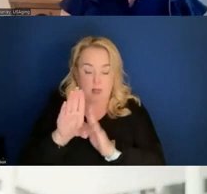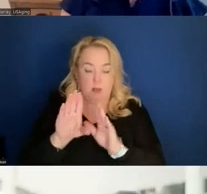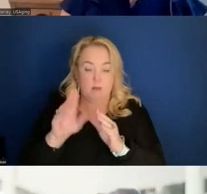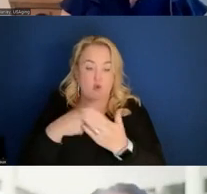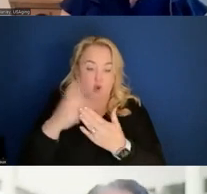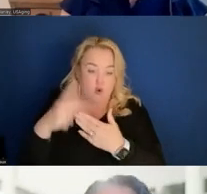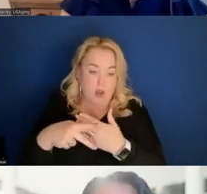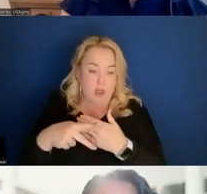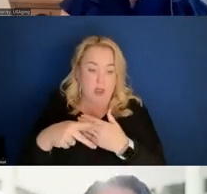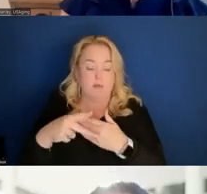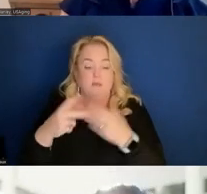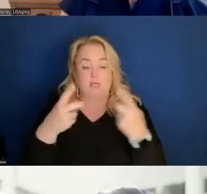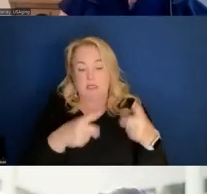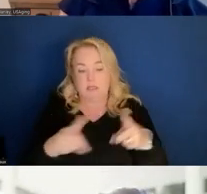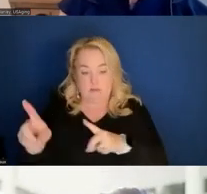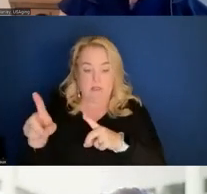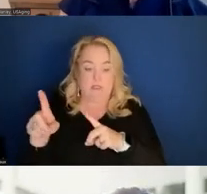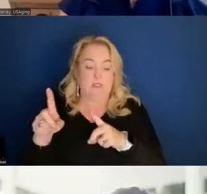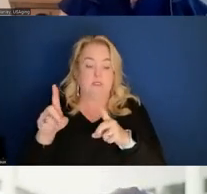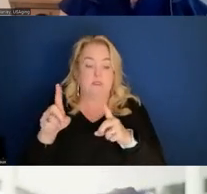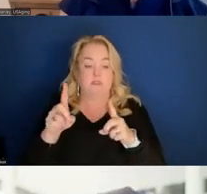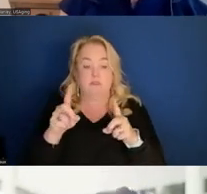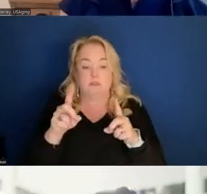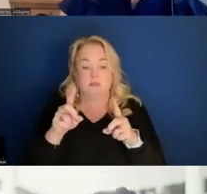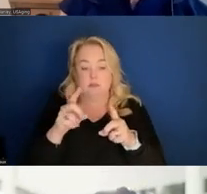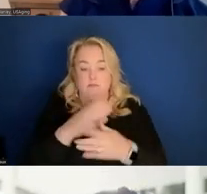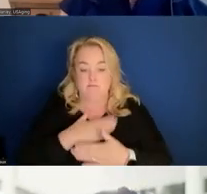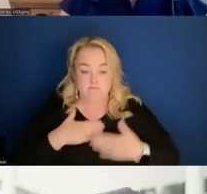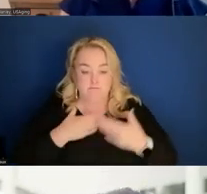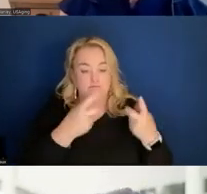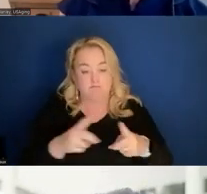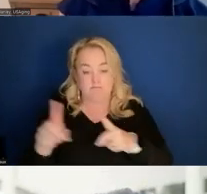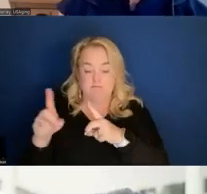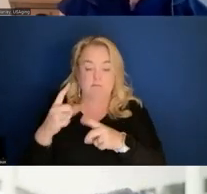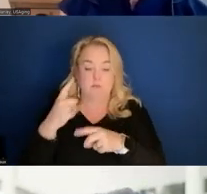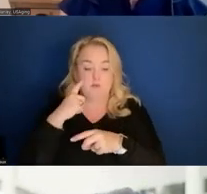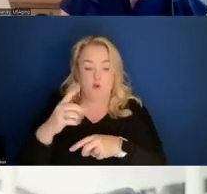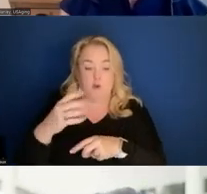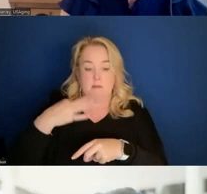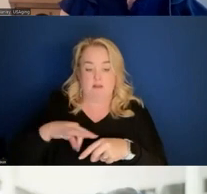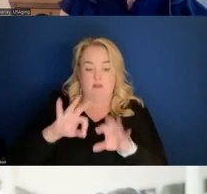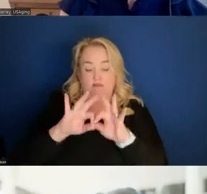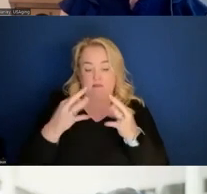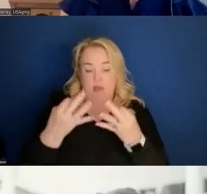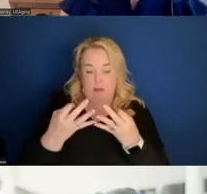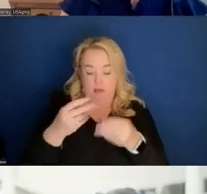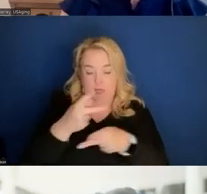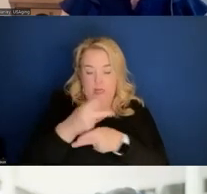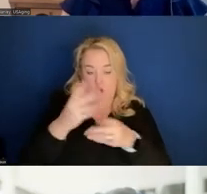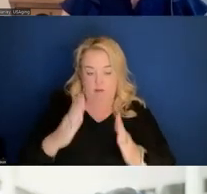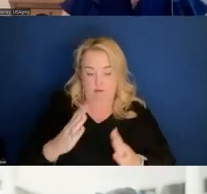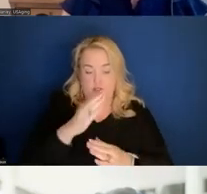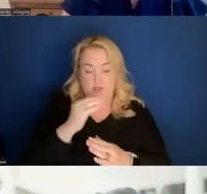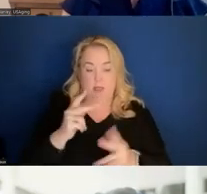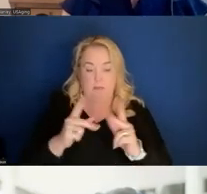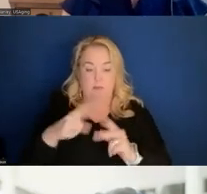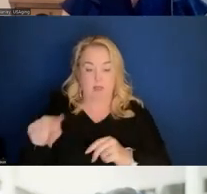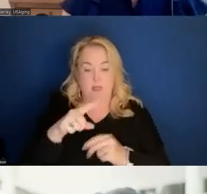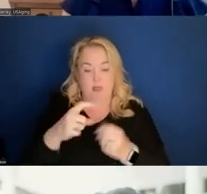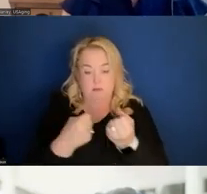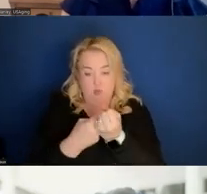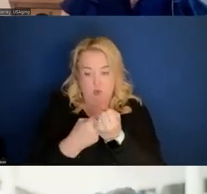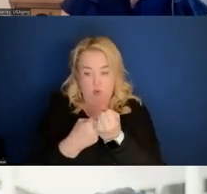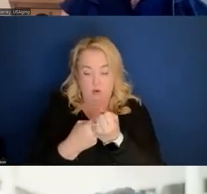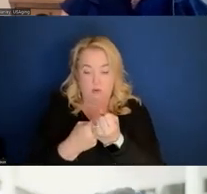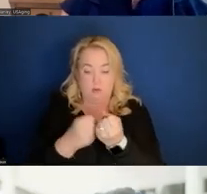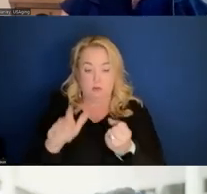outreach practices that support caregiver social engagement, benefiting both family caregivers and the people they support. So